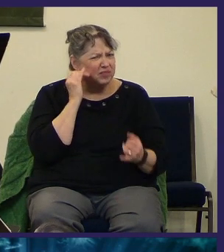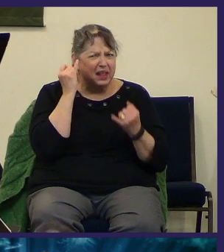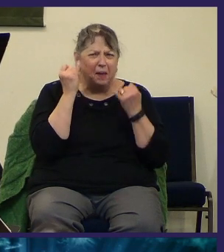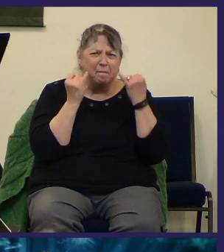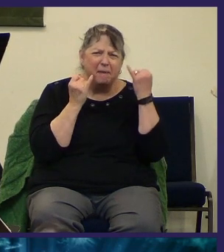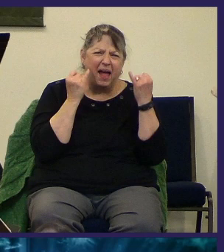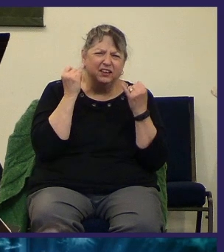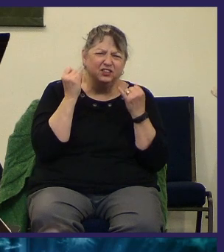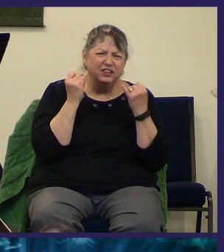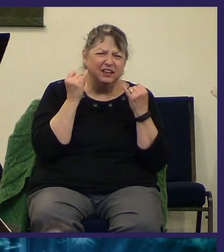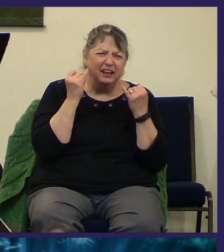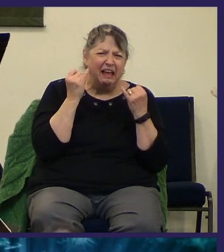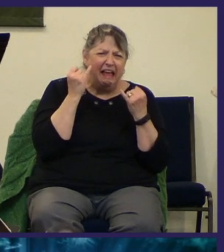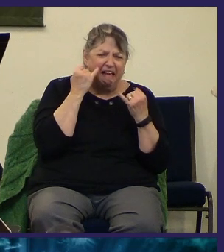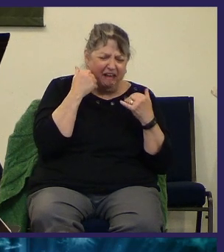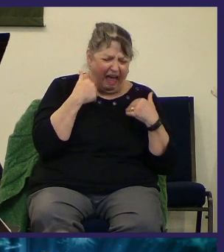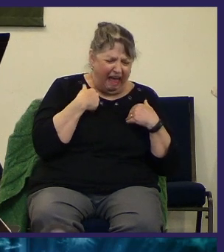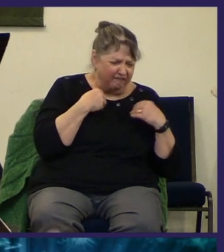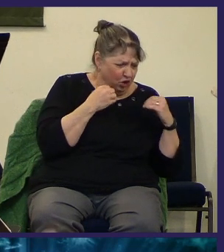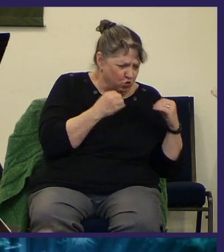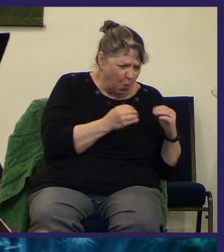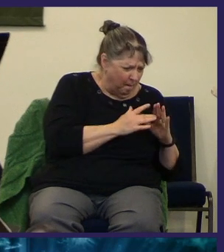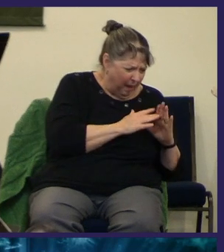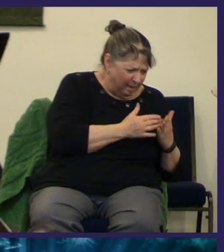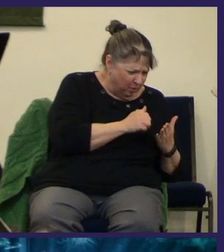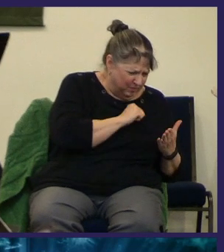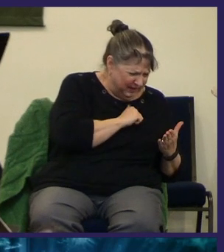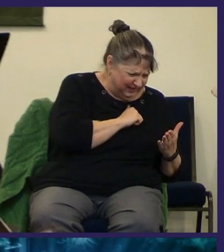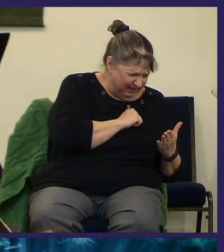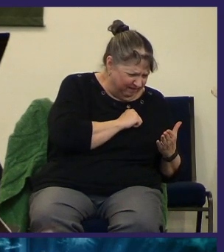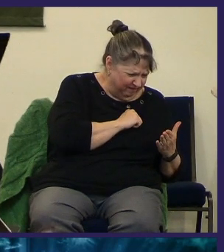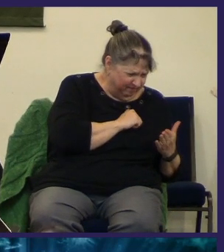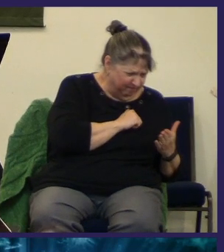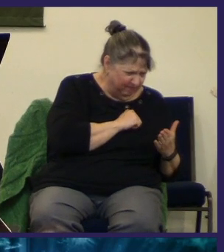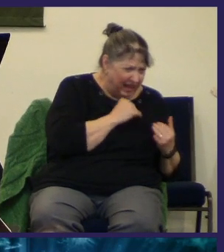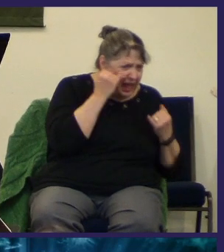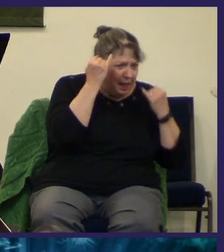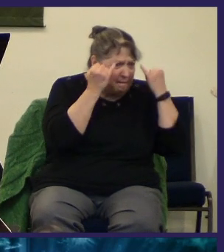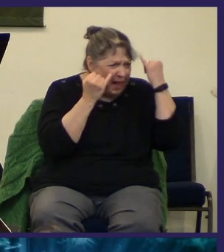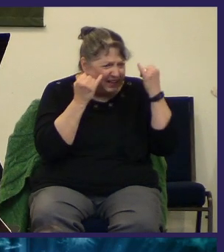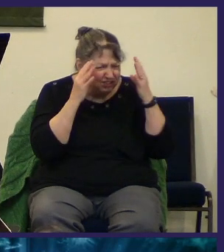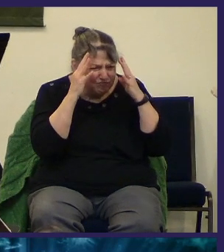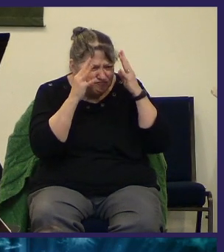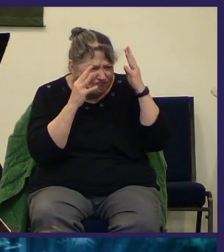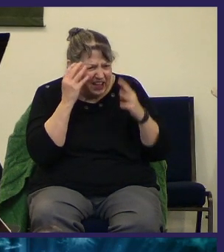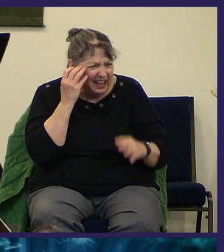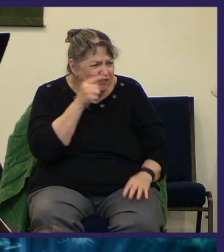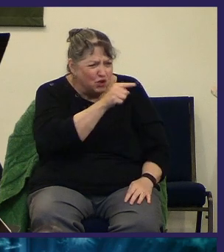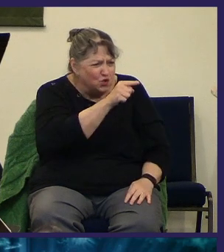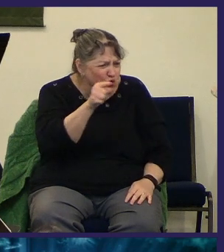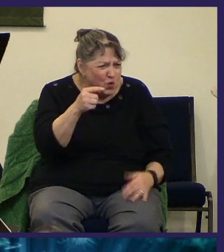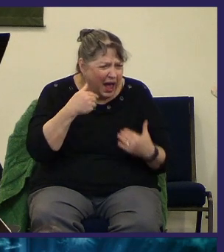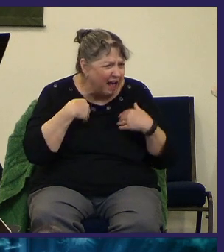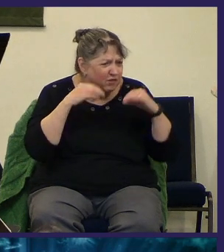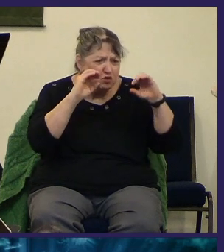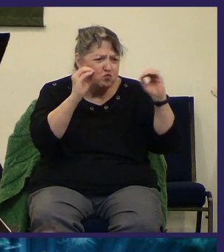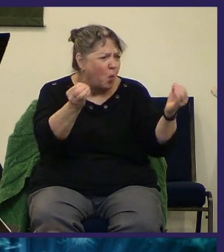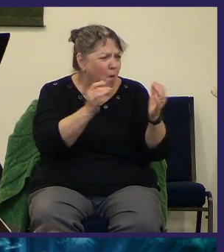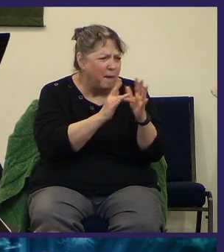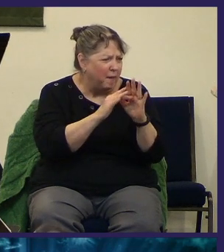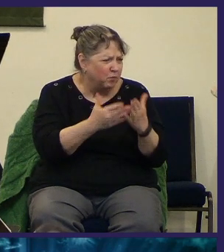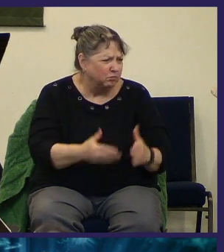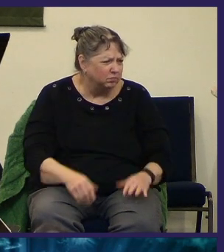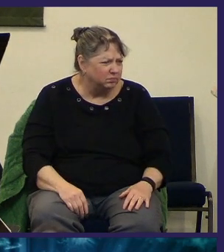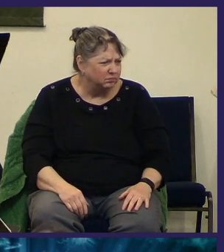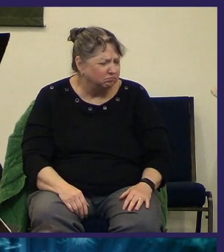god's word in it imagine your life without god's word in it and then